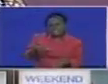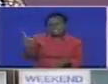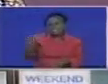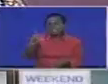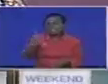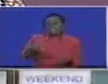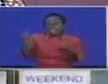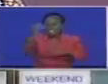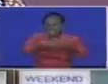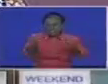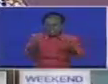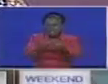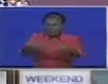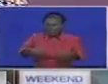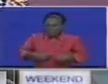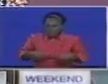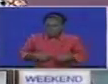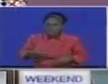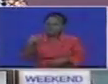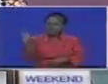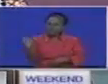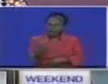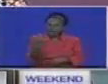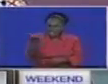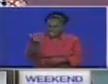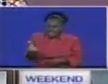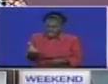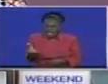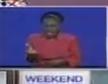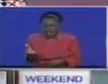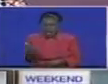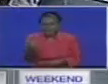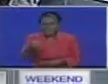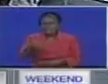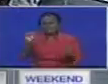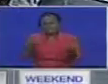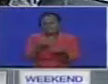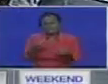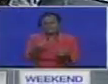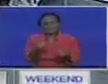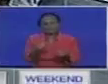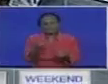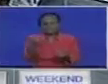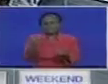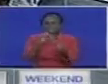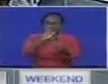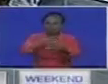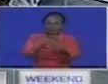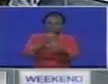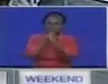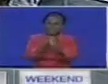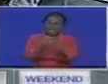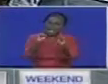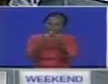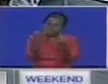the youth league elections up to national. It is only in the mainstream that now we have not been able to conclude. And that is a good defense. Yes. However, if this was happening